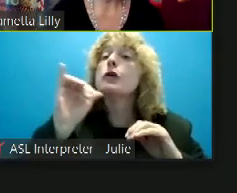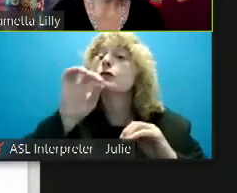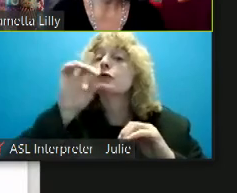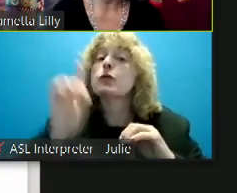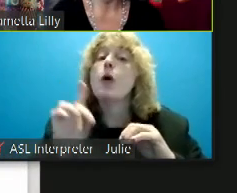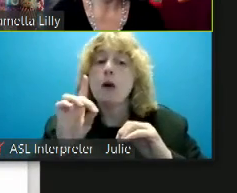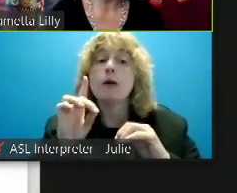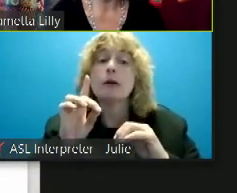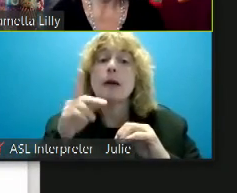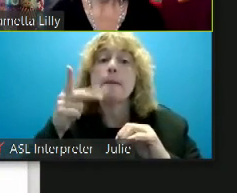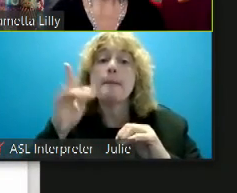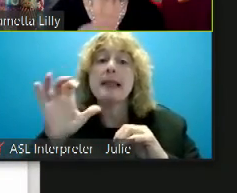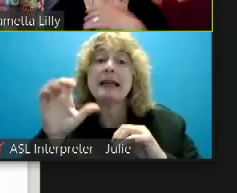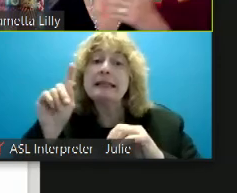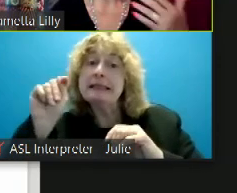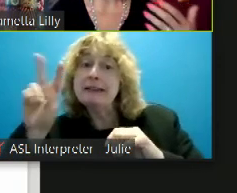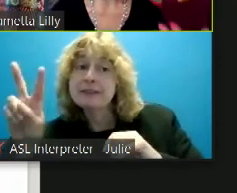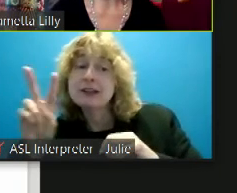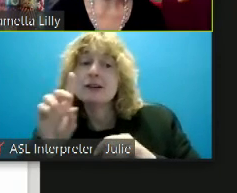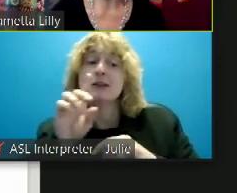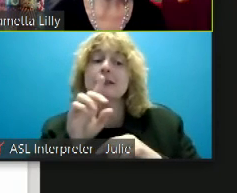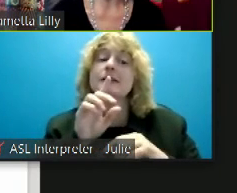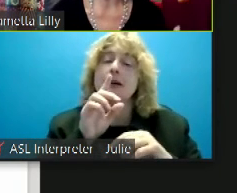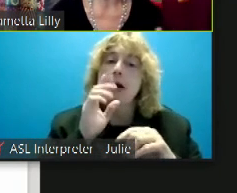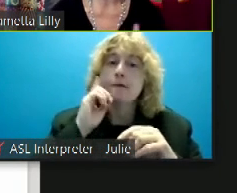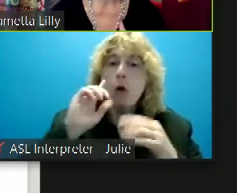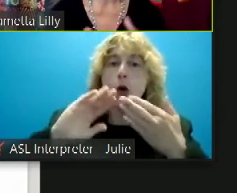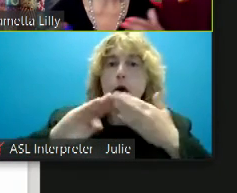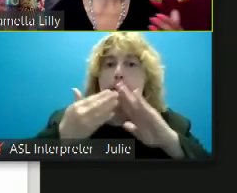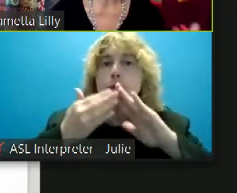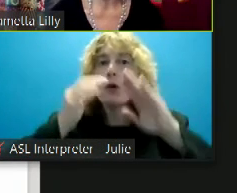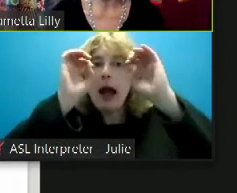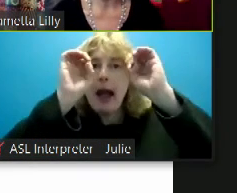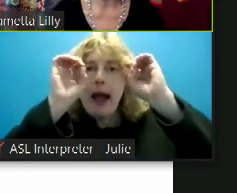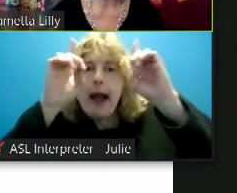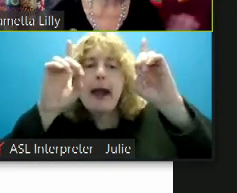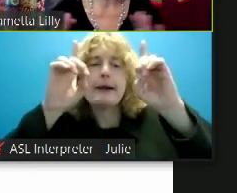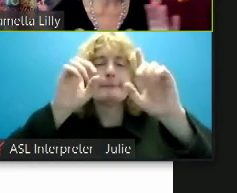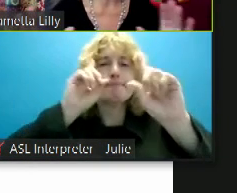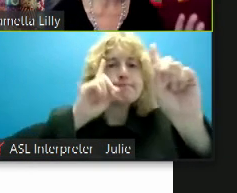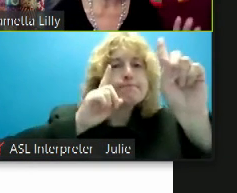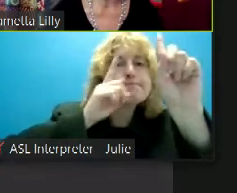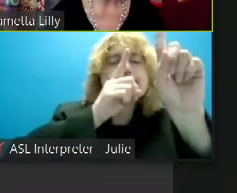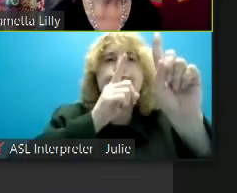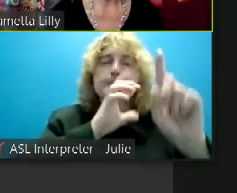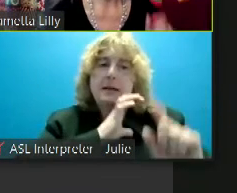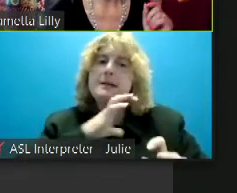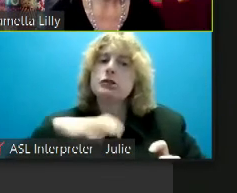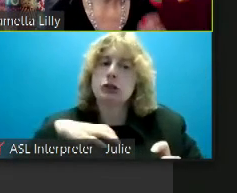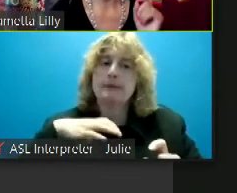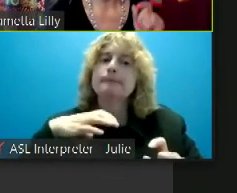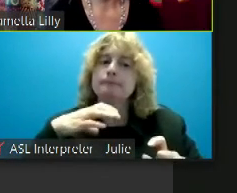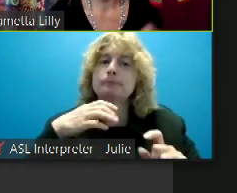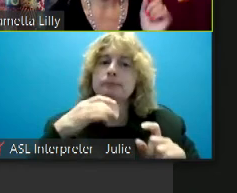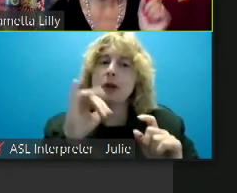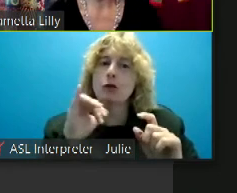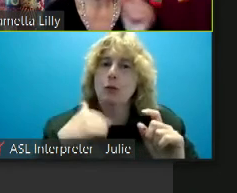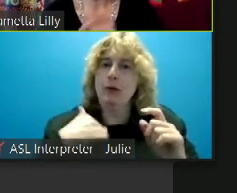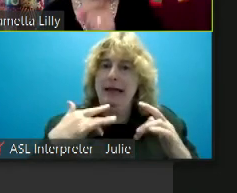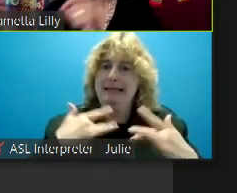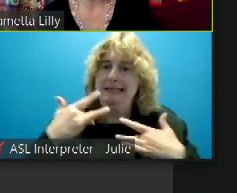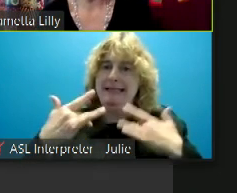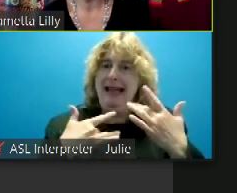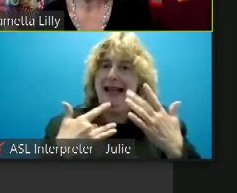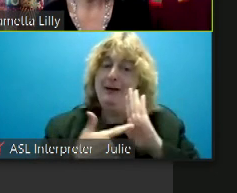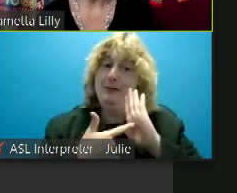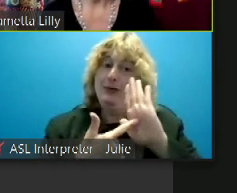Detroit Public TV, Community Education Commission, and many more. We are so excited to present the first Parent